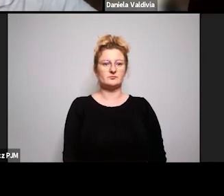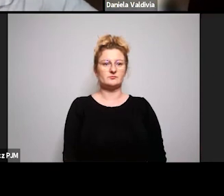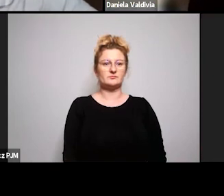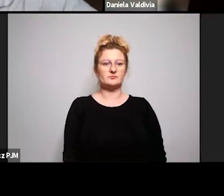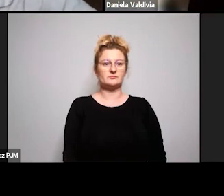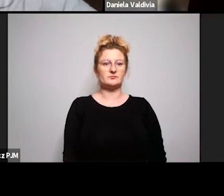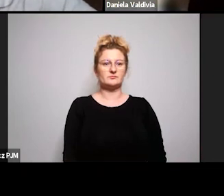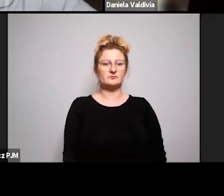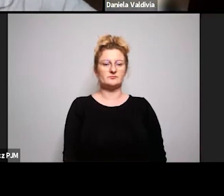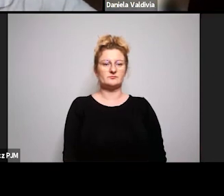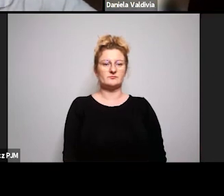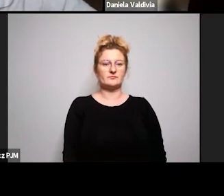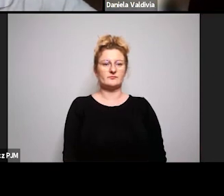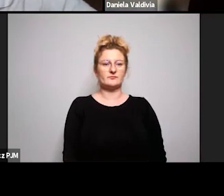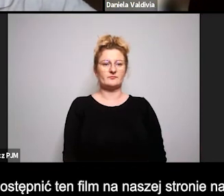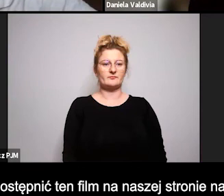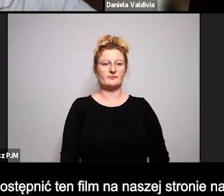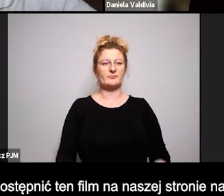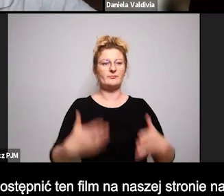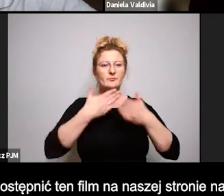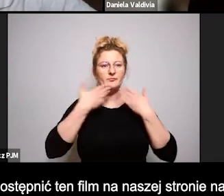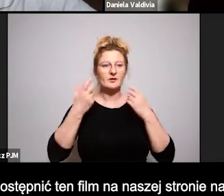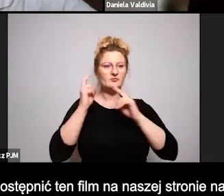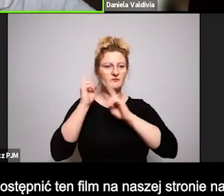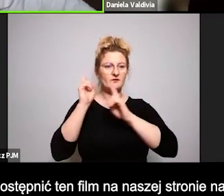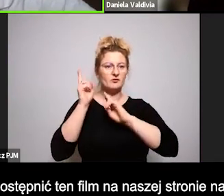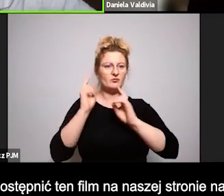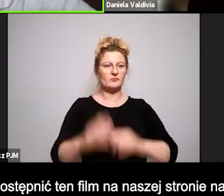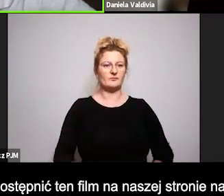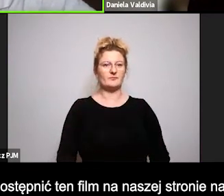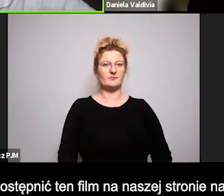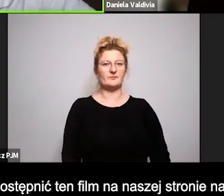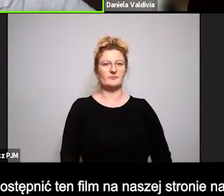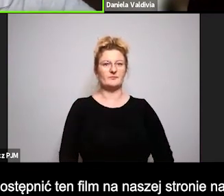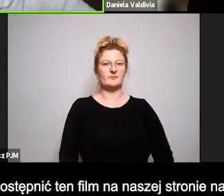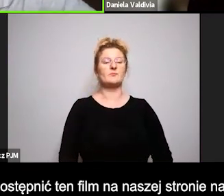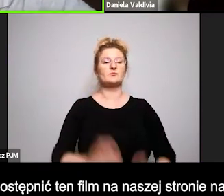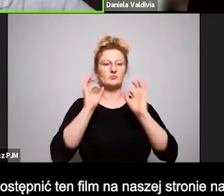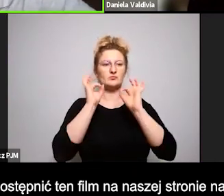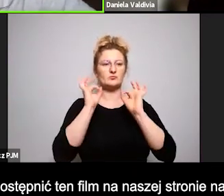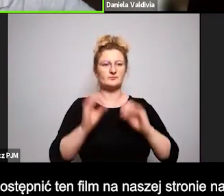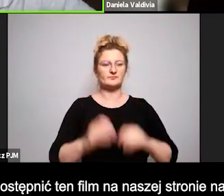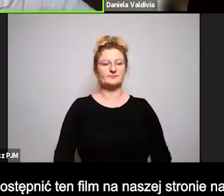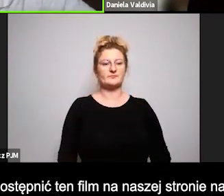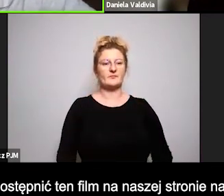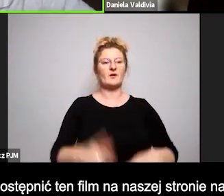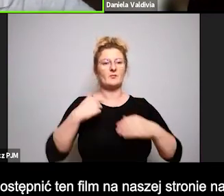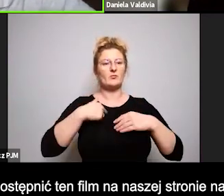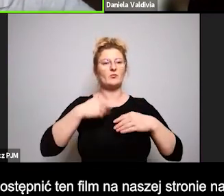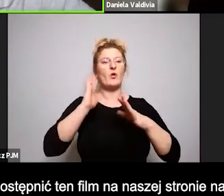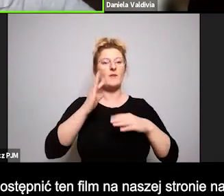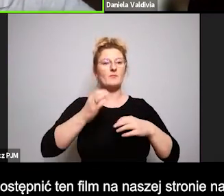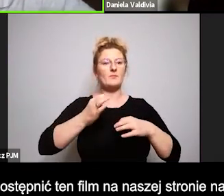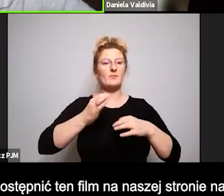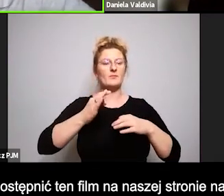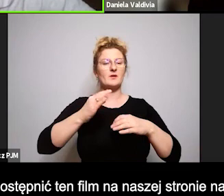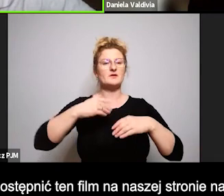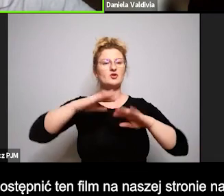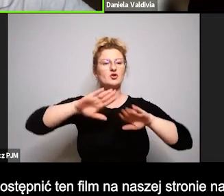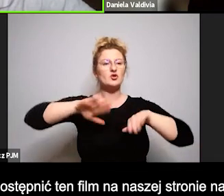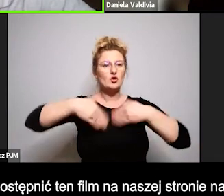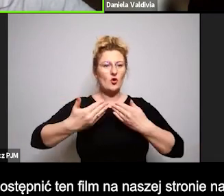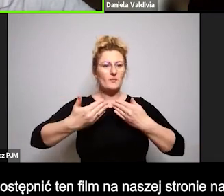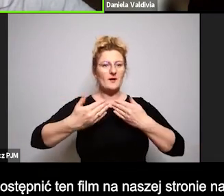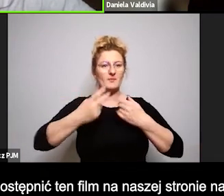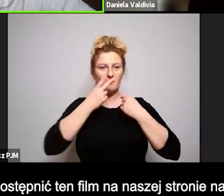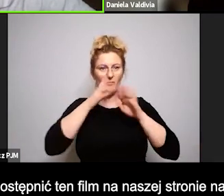Yeah. And we can also share it on the Facebook page. Okay. So that each of us who